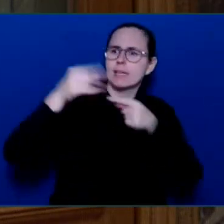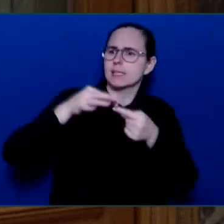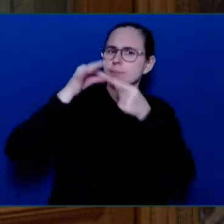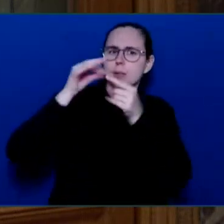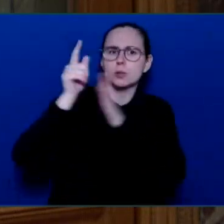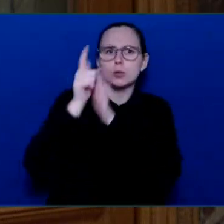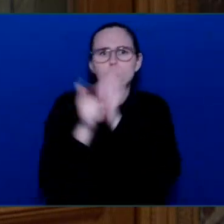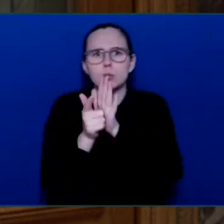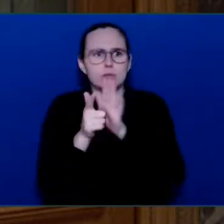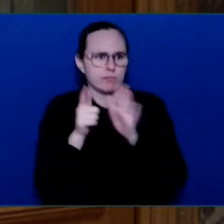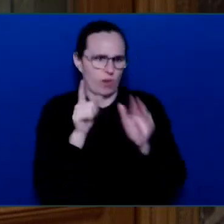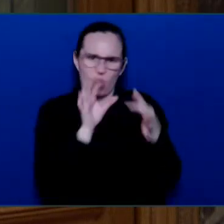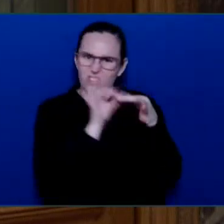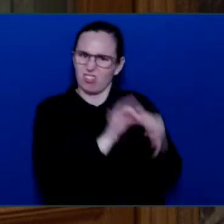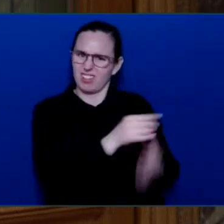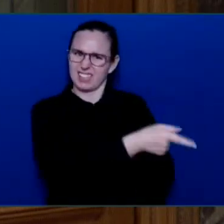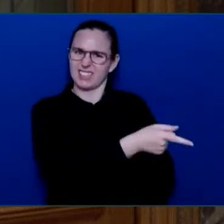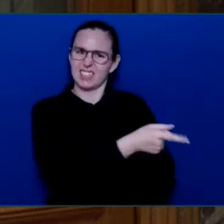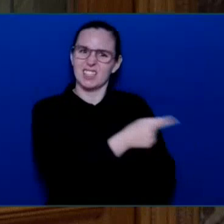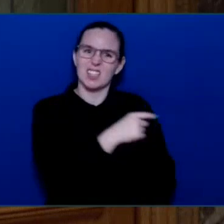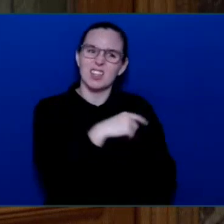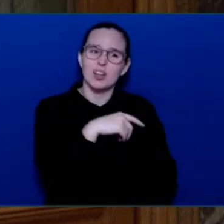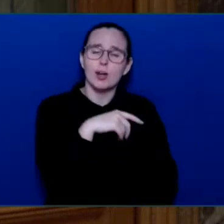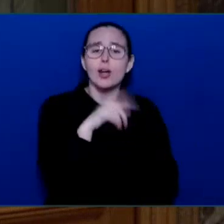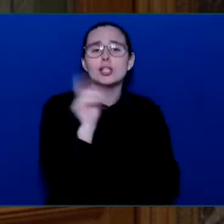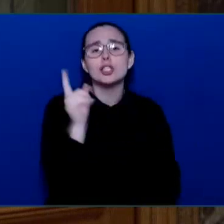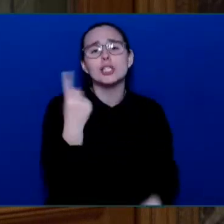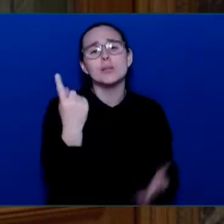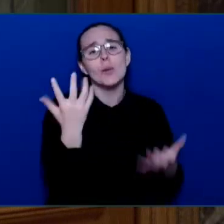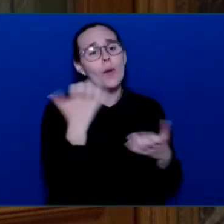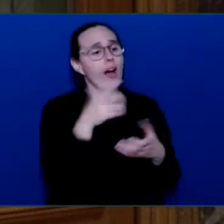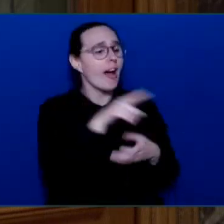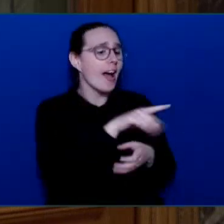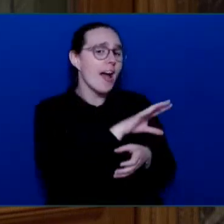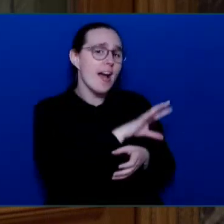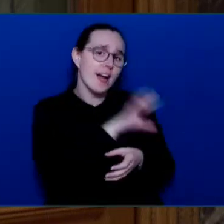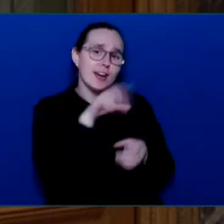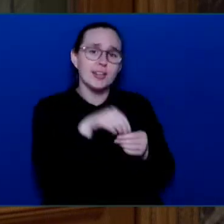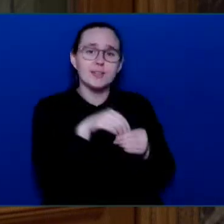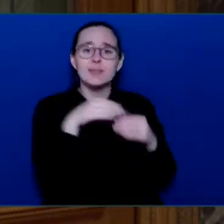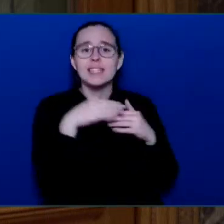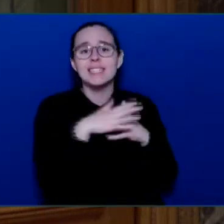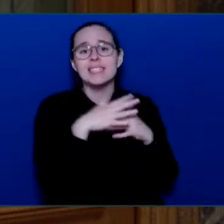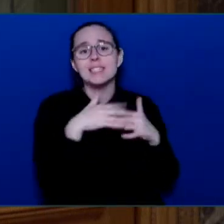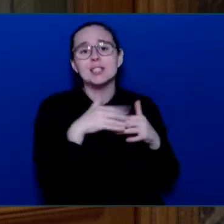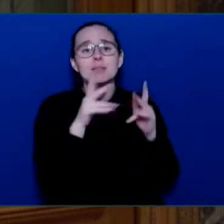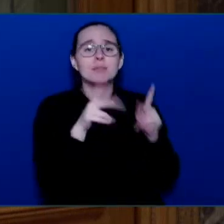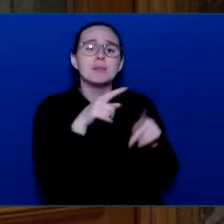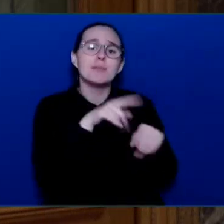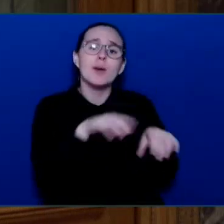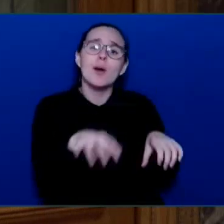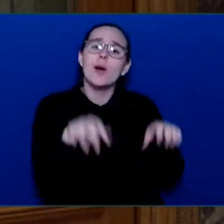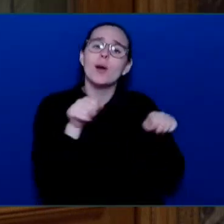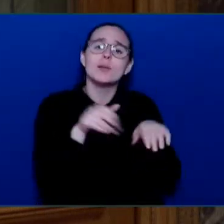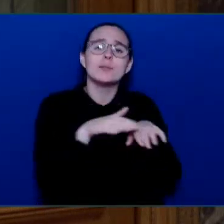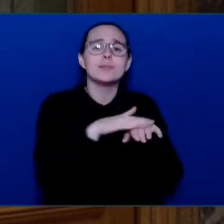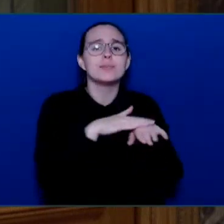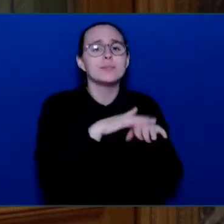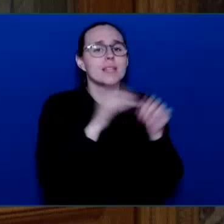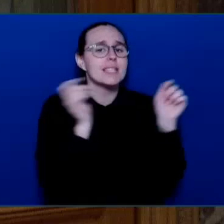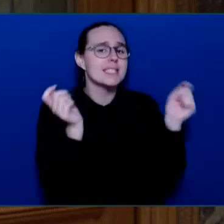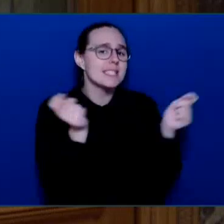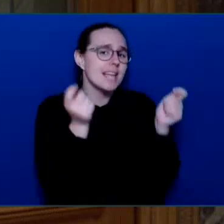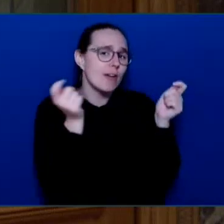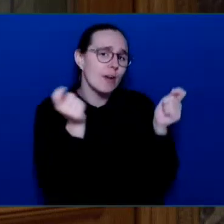pipe ceremony, and make them celebrate it as progressive. Meanwhile,